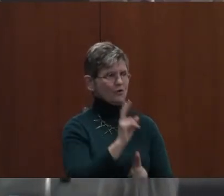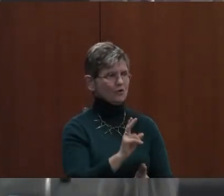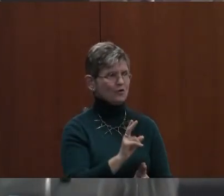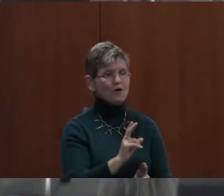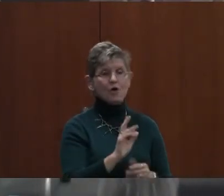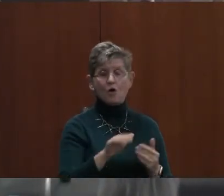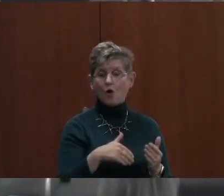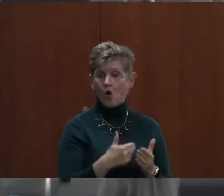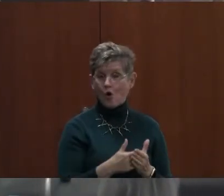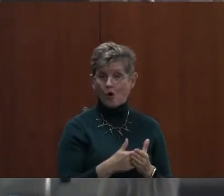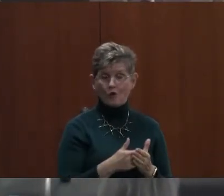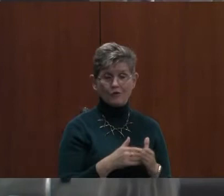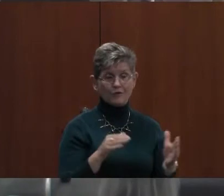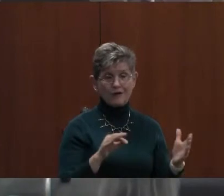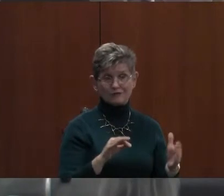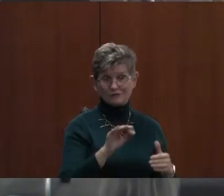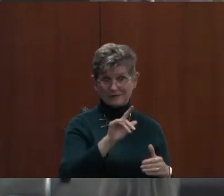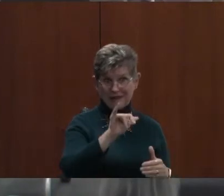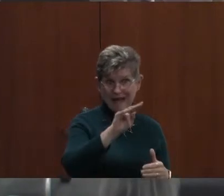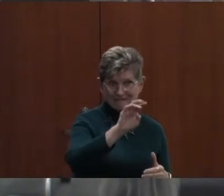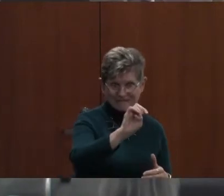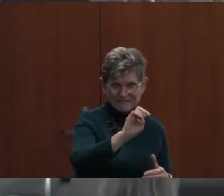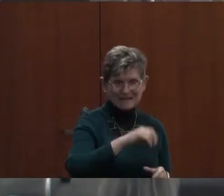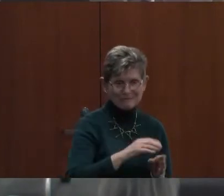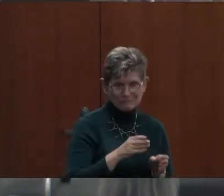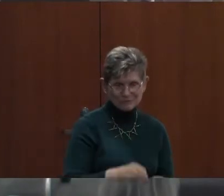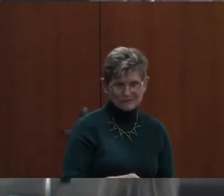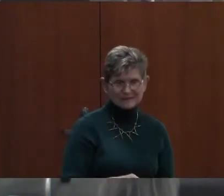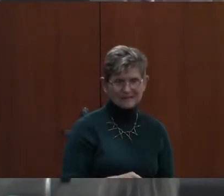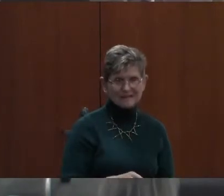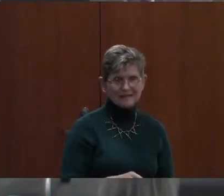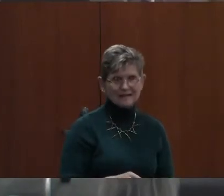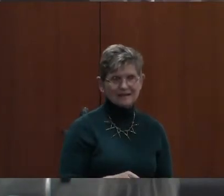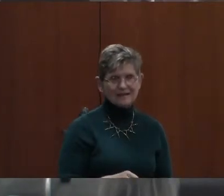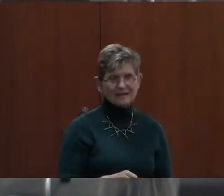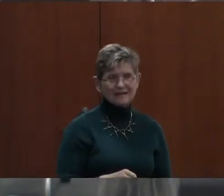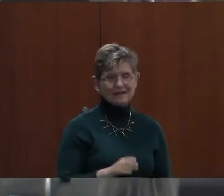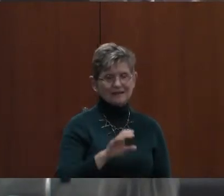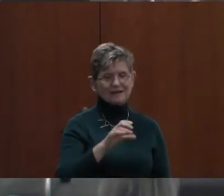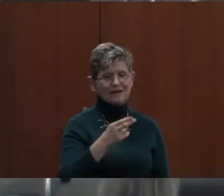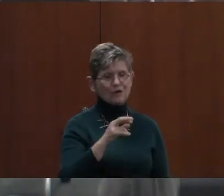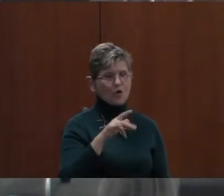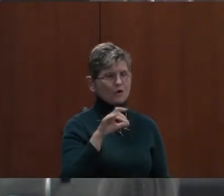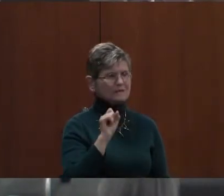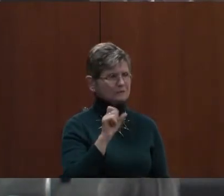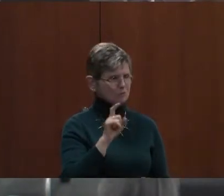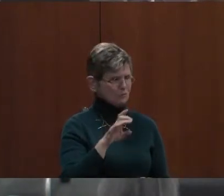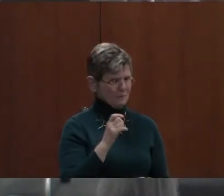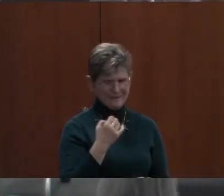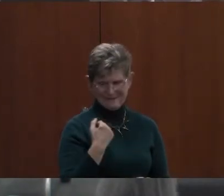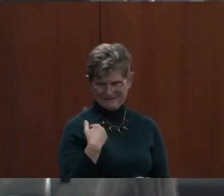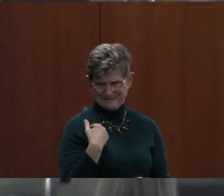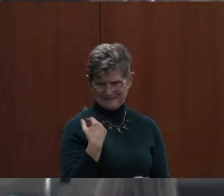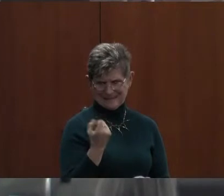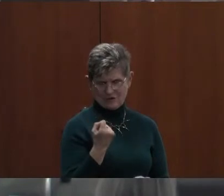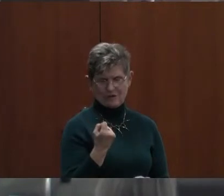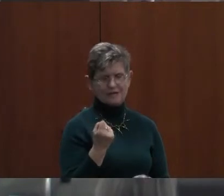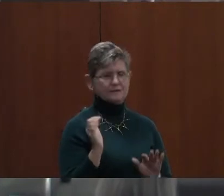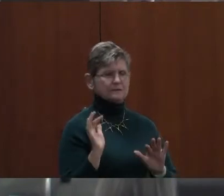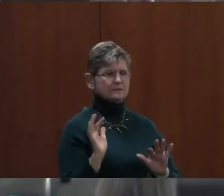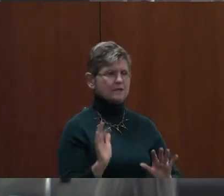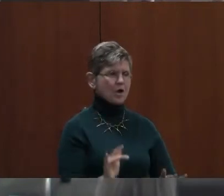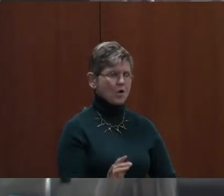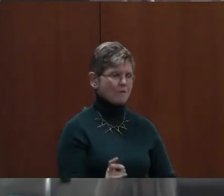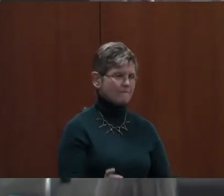live and in person. We struck out with the first one. The chorus was supposed to be this last Saturday and was snowed out. We're hoping to